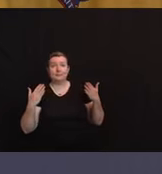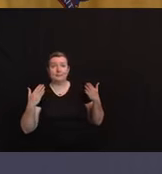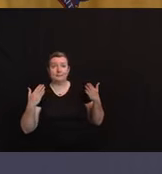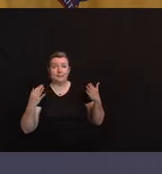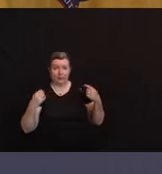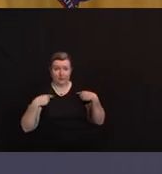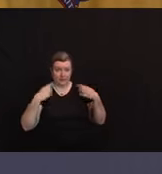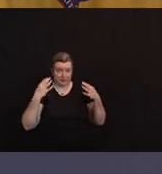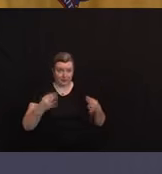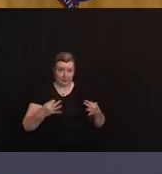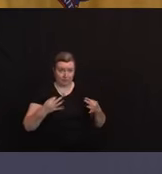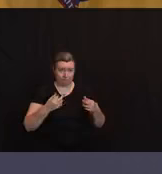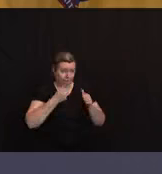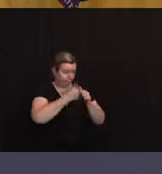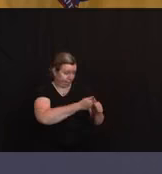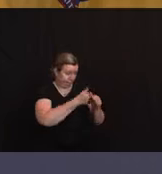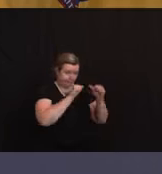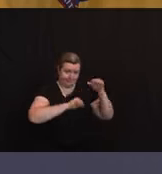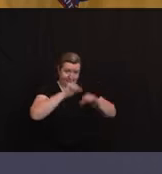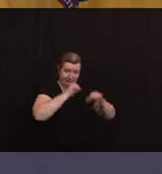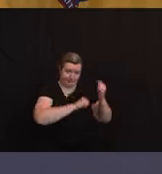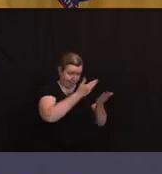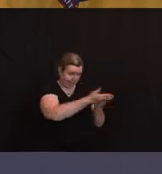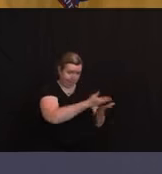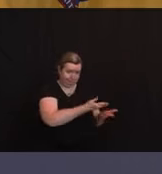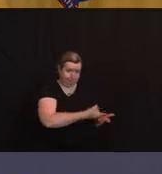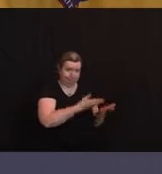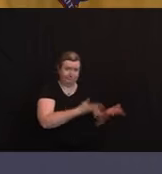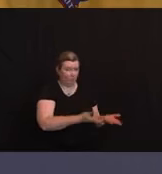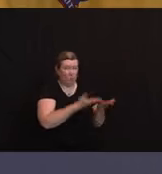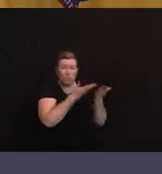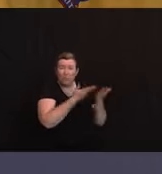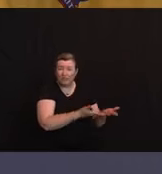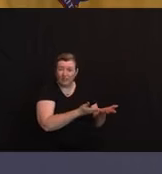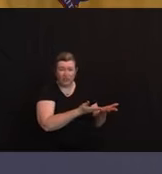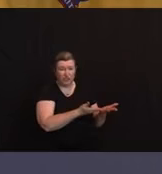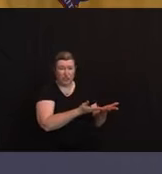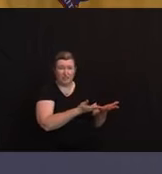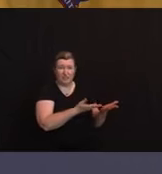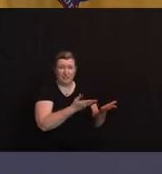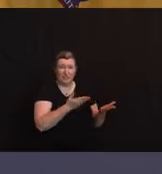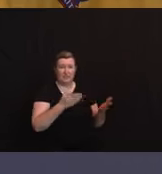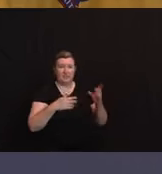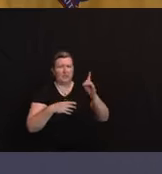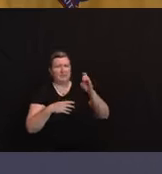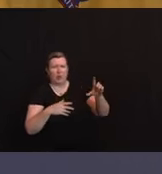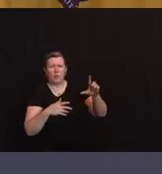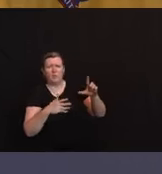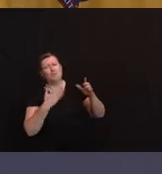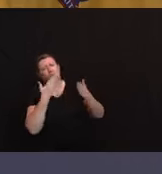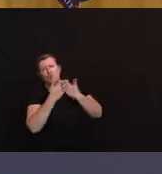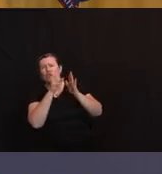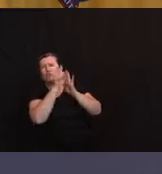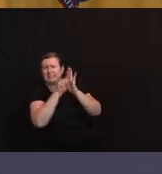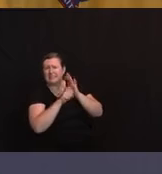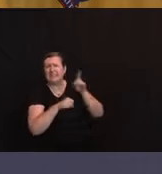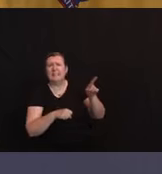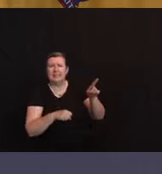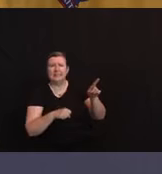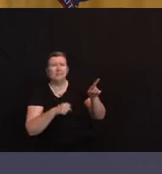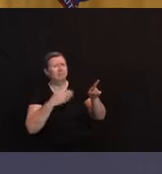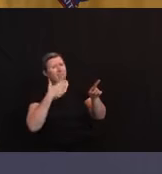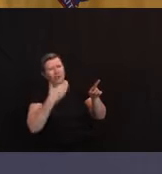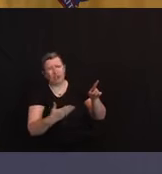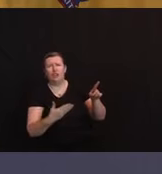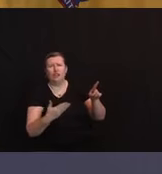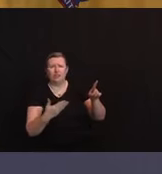and the science, and it is what it is. They're a great partner as a state. He's a great partner personally. I wish them